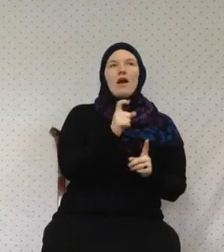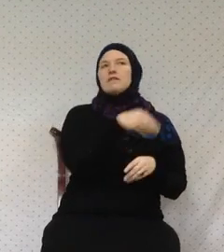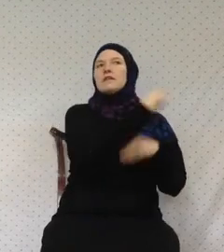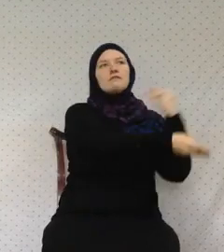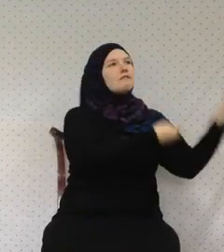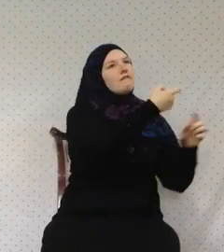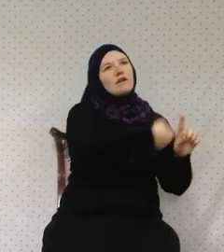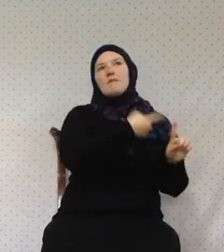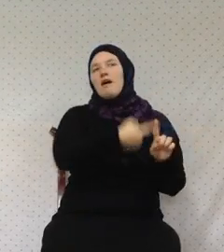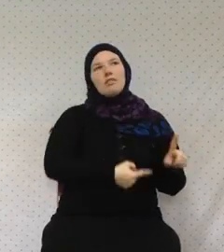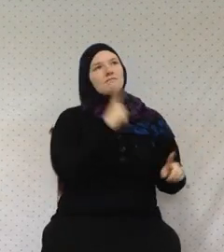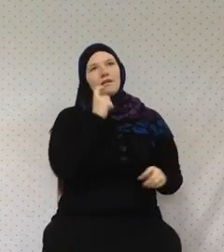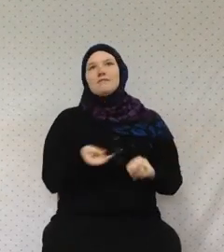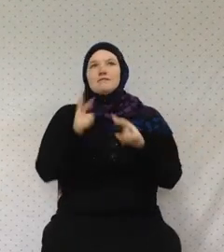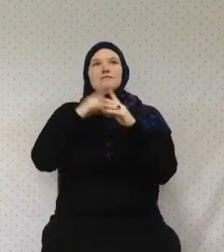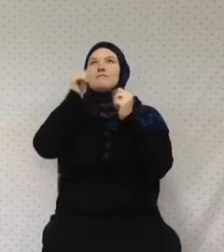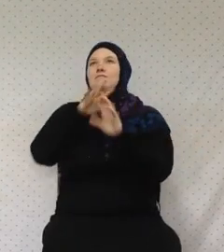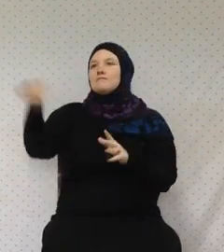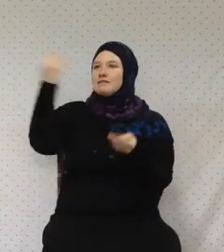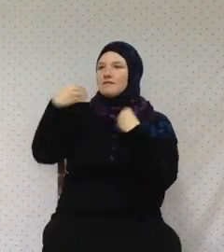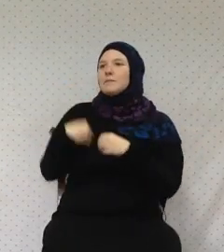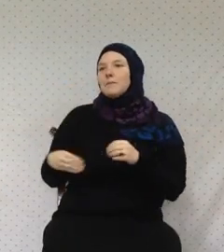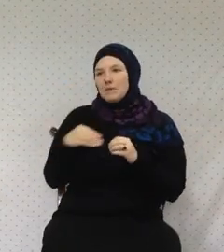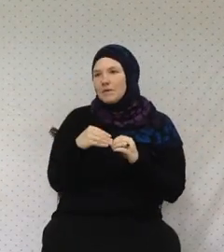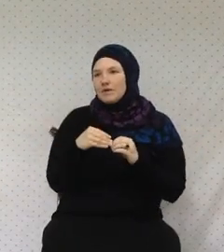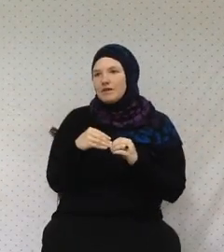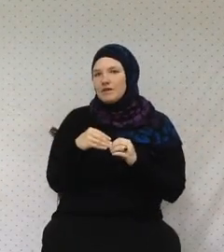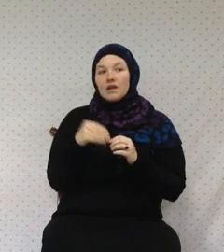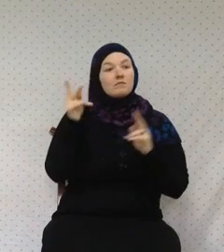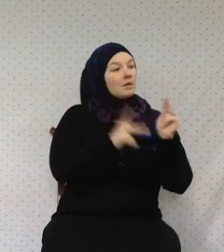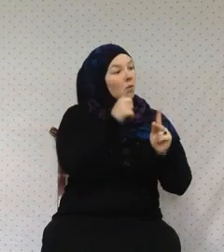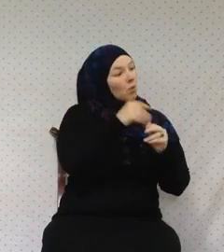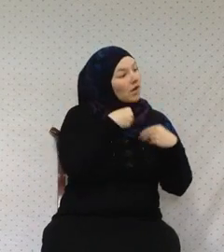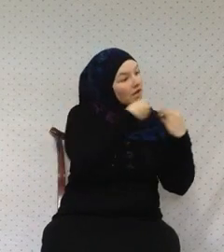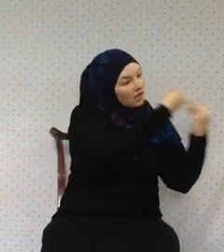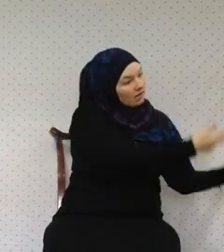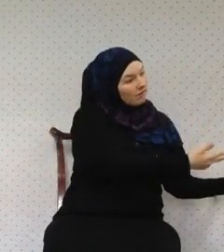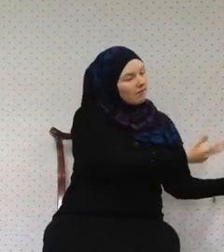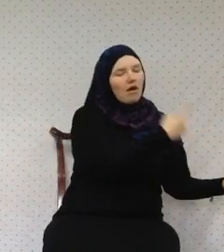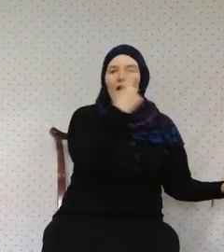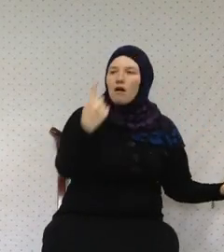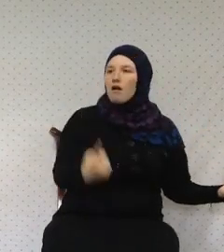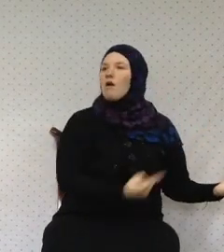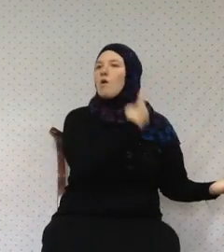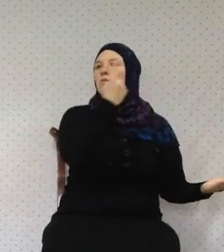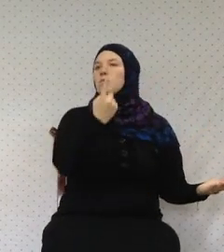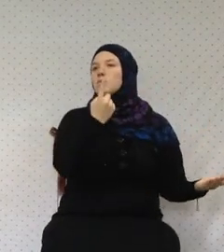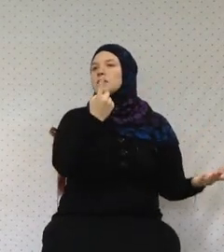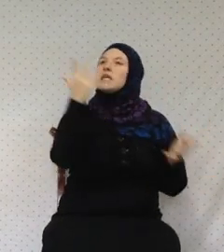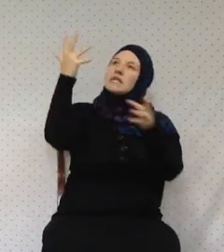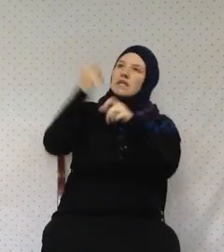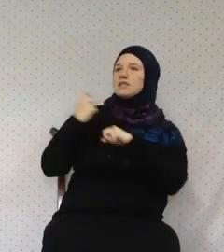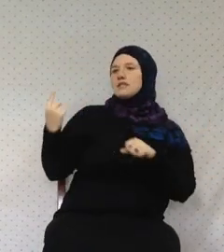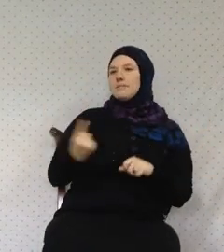Other stories run in the same vein. People who give always get back